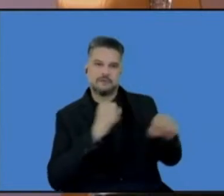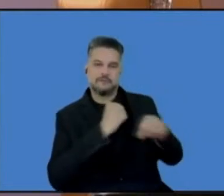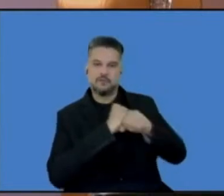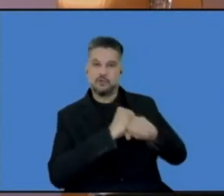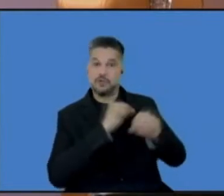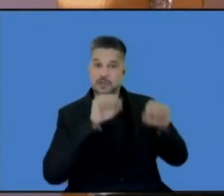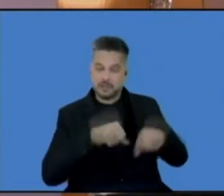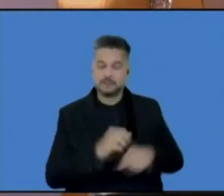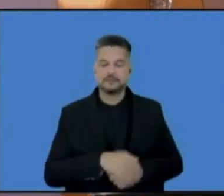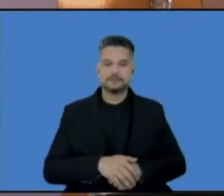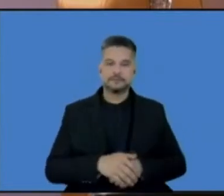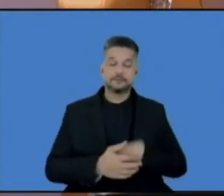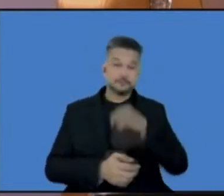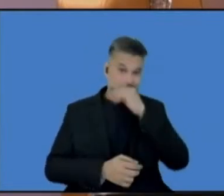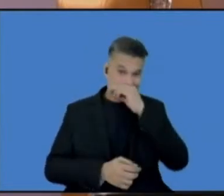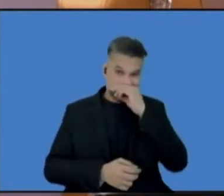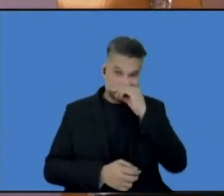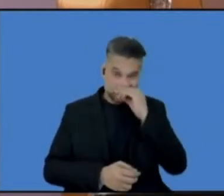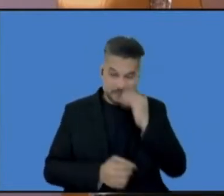we are working on